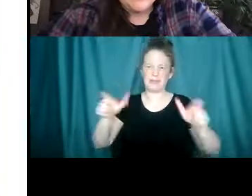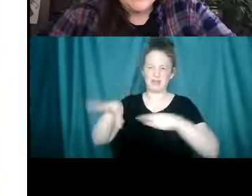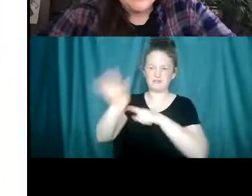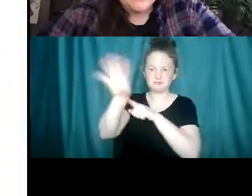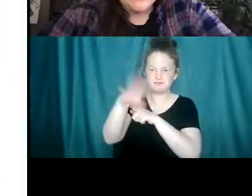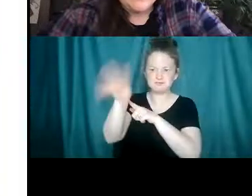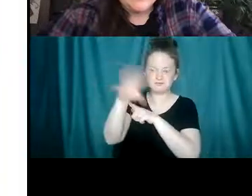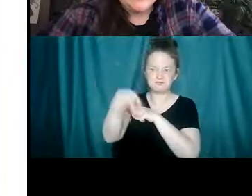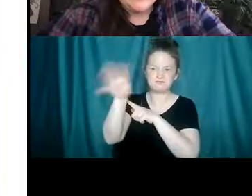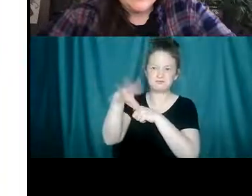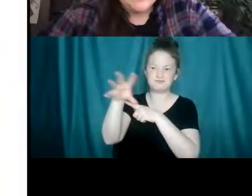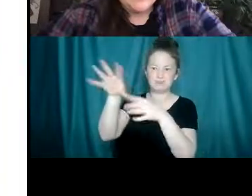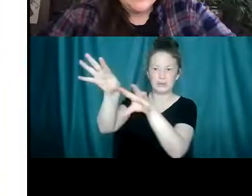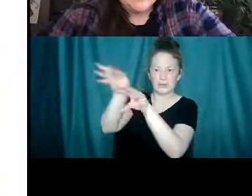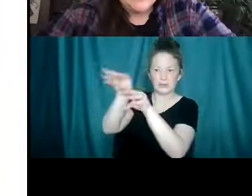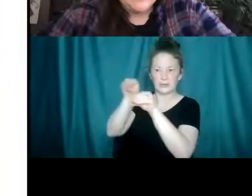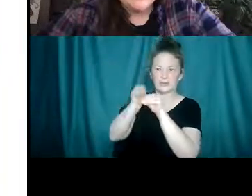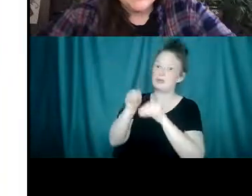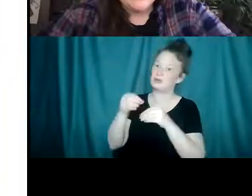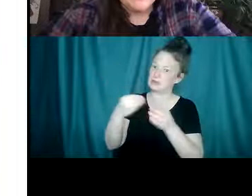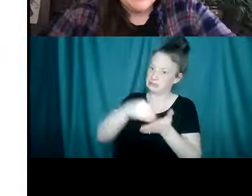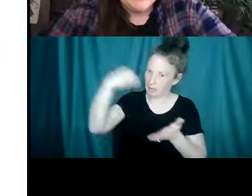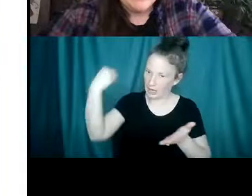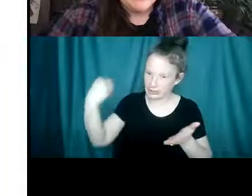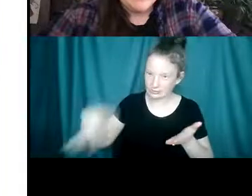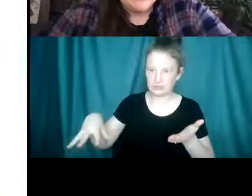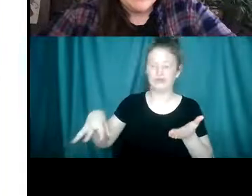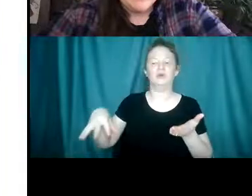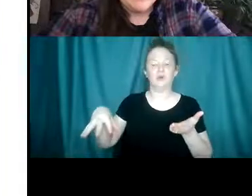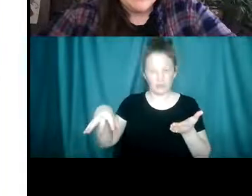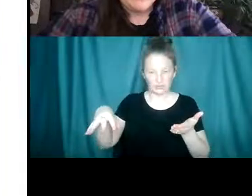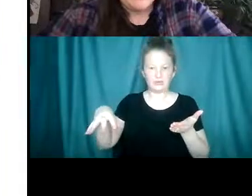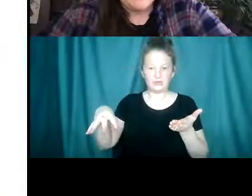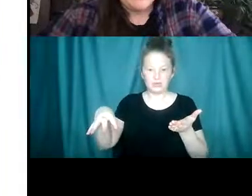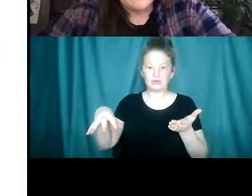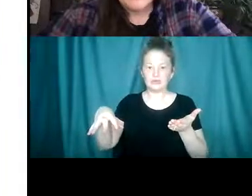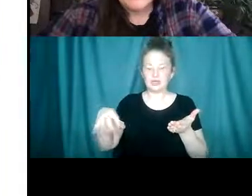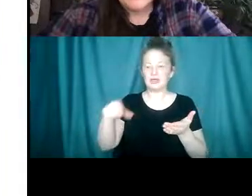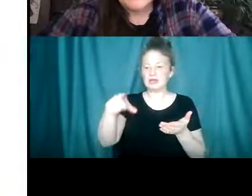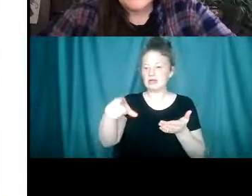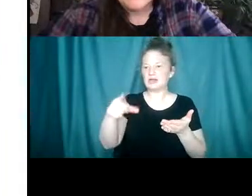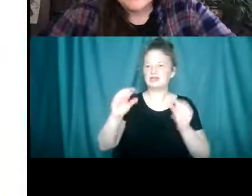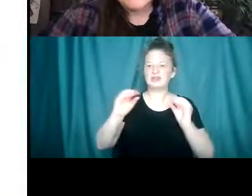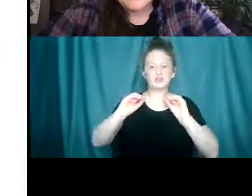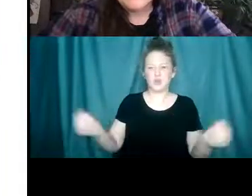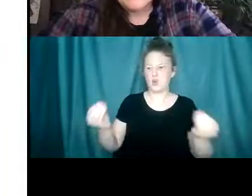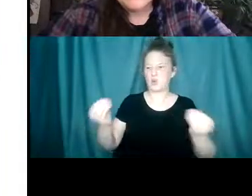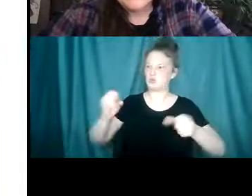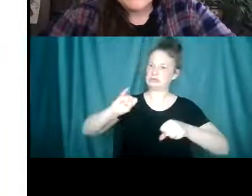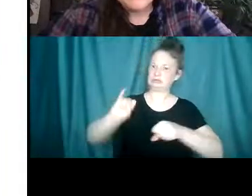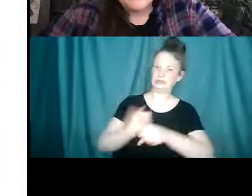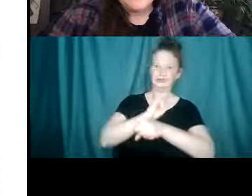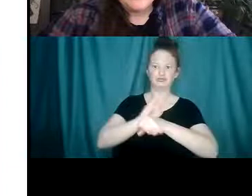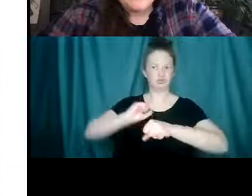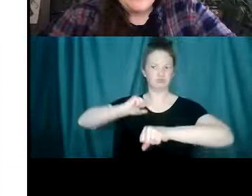that. That's very expensive. I think there isn't a really industrialized site that's doing it